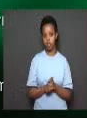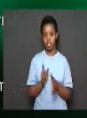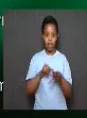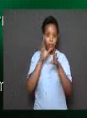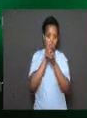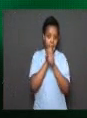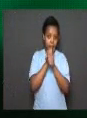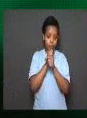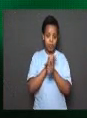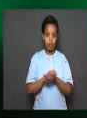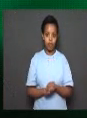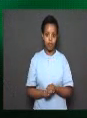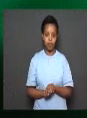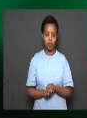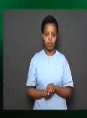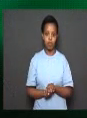Time's up.